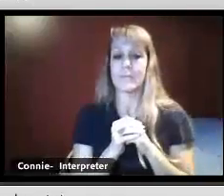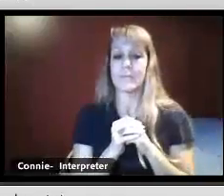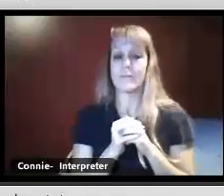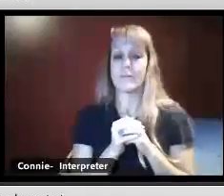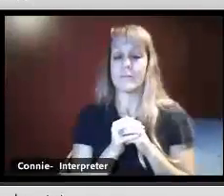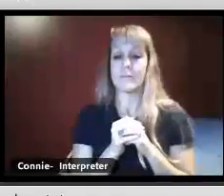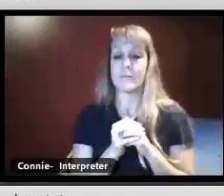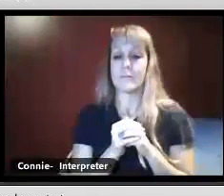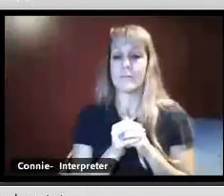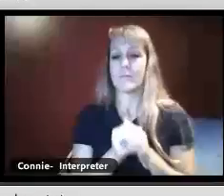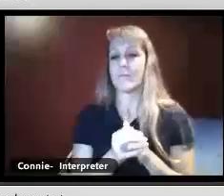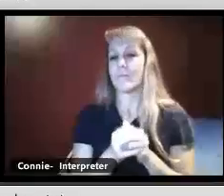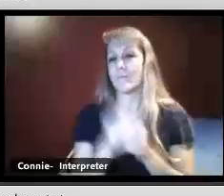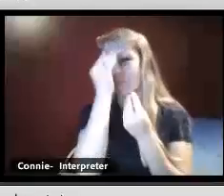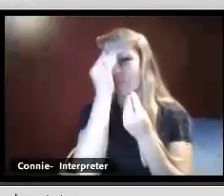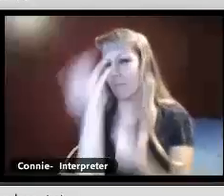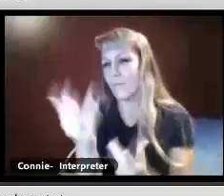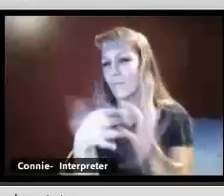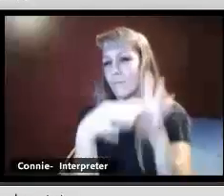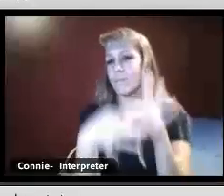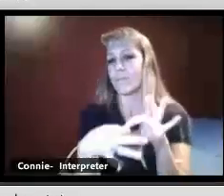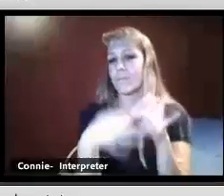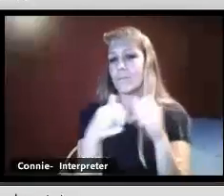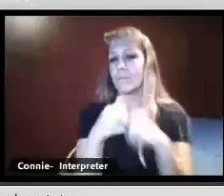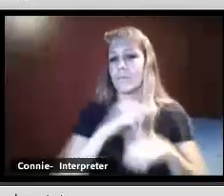materials related to the natural sciences.